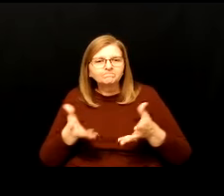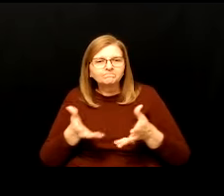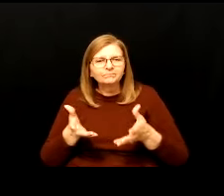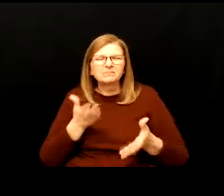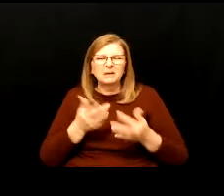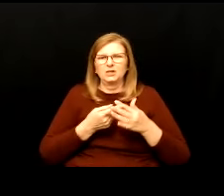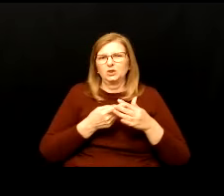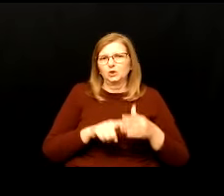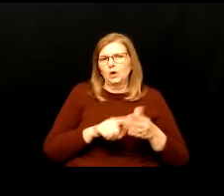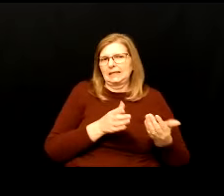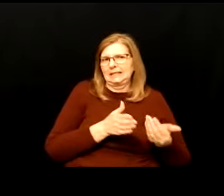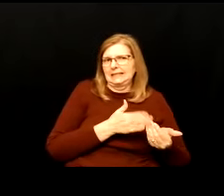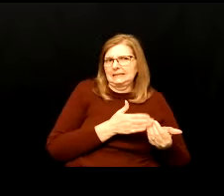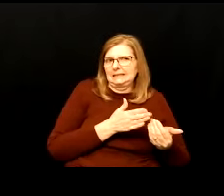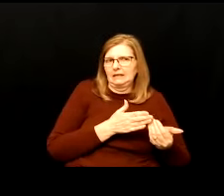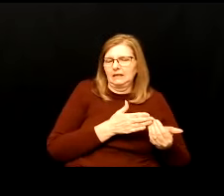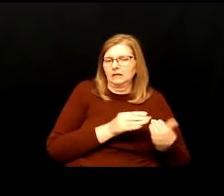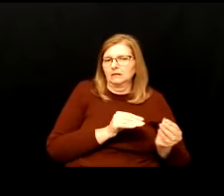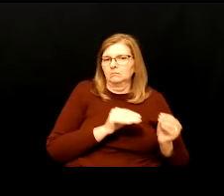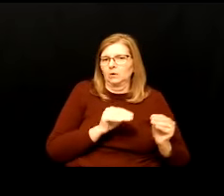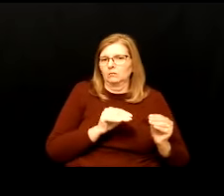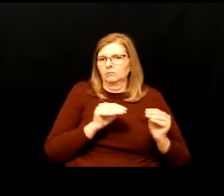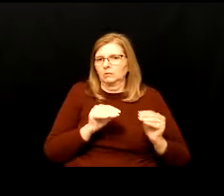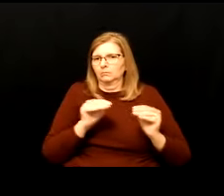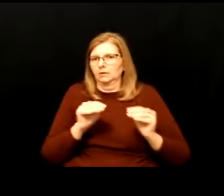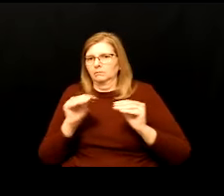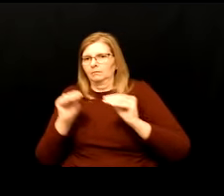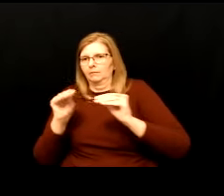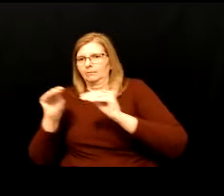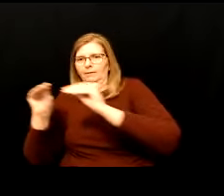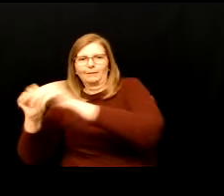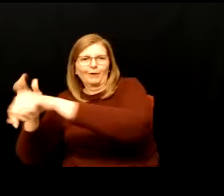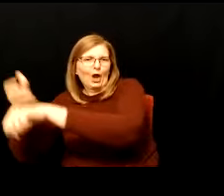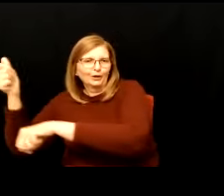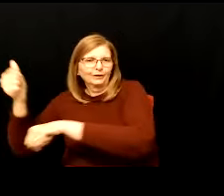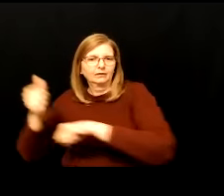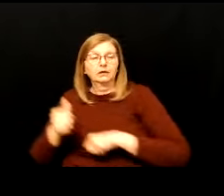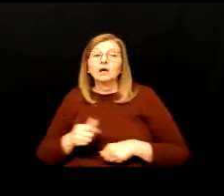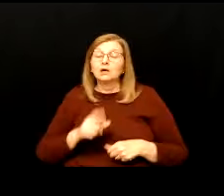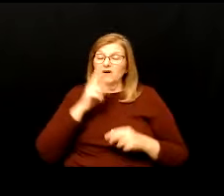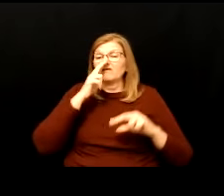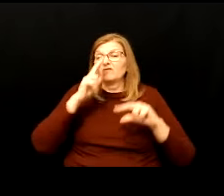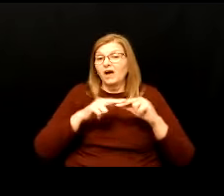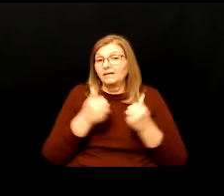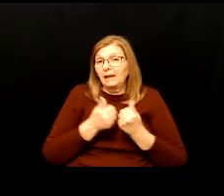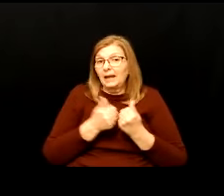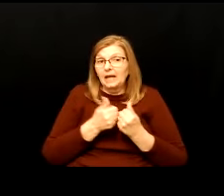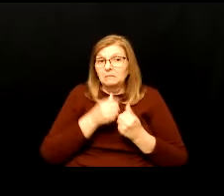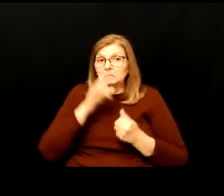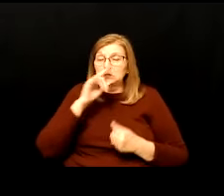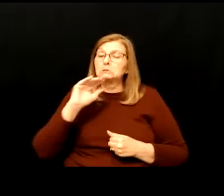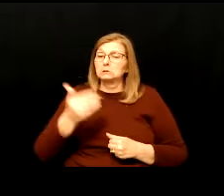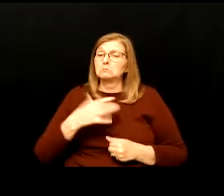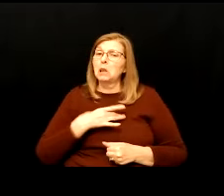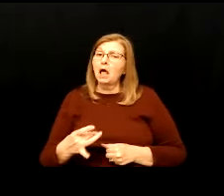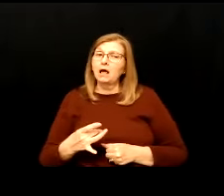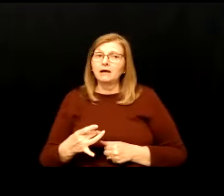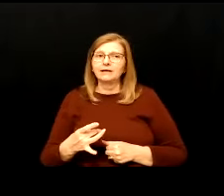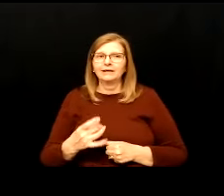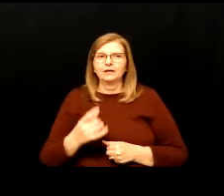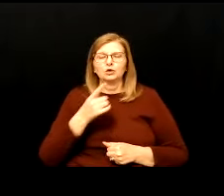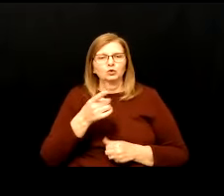start it easy and move forward. It's a really fun game that the kids seem to like, and it's one that you can